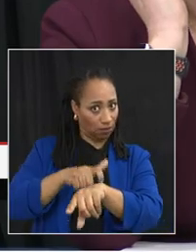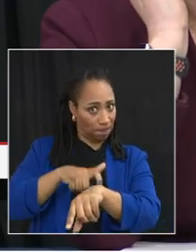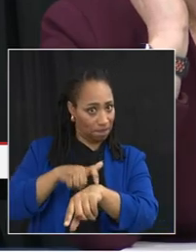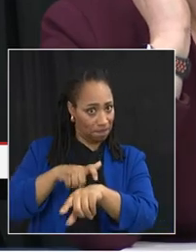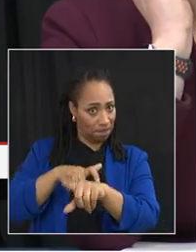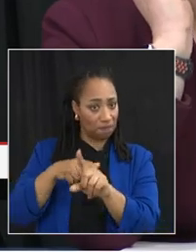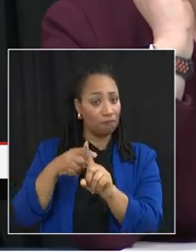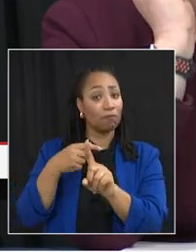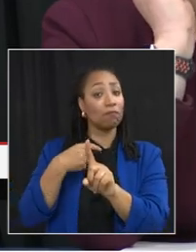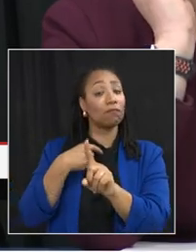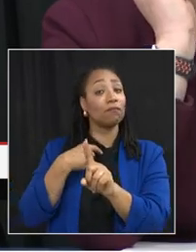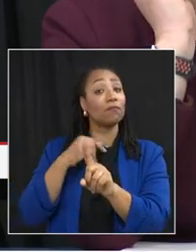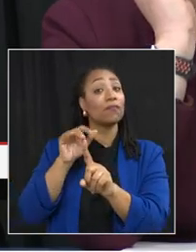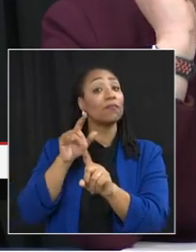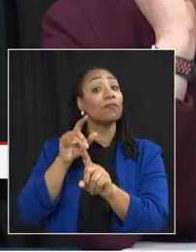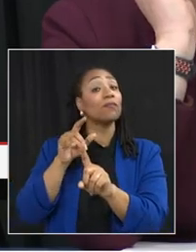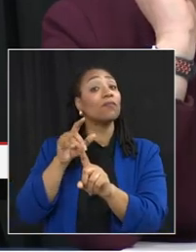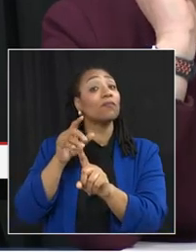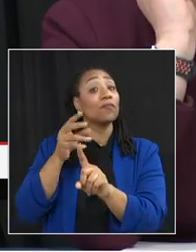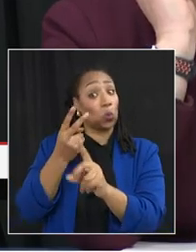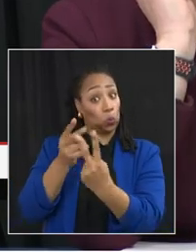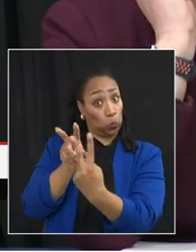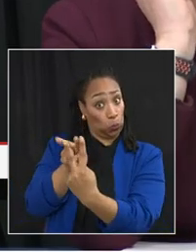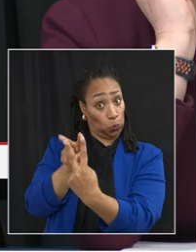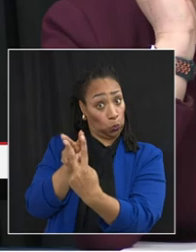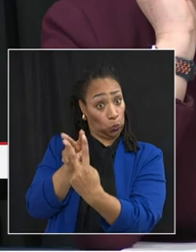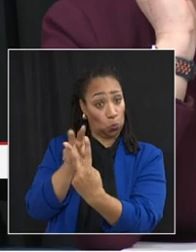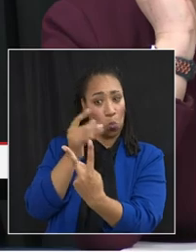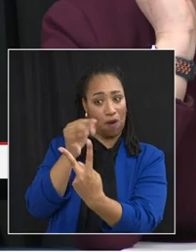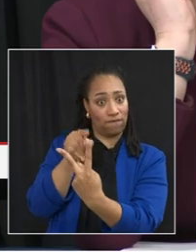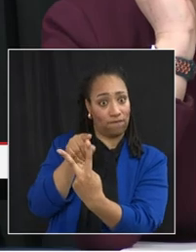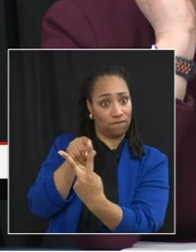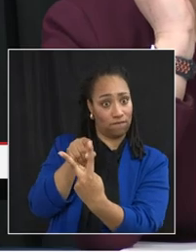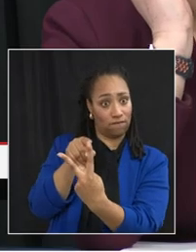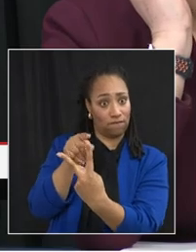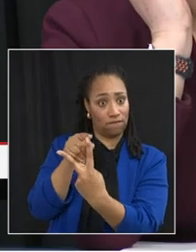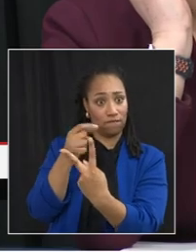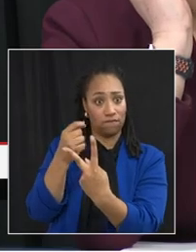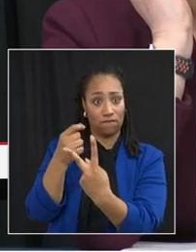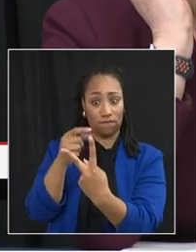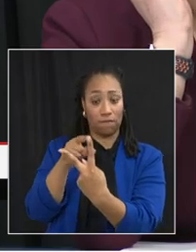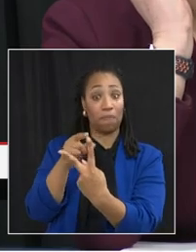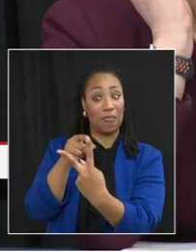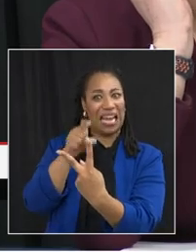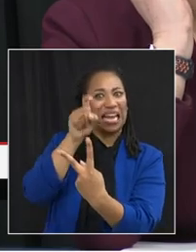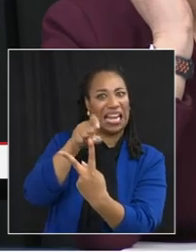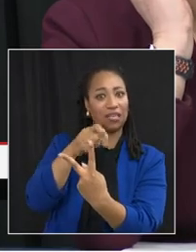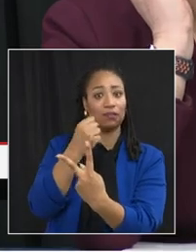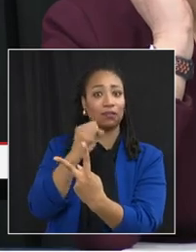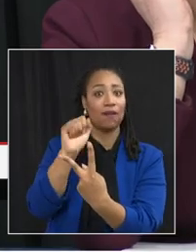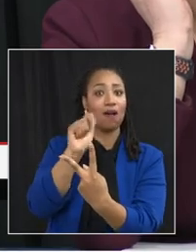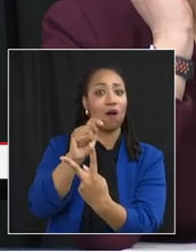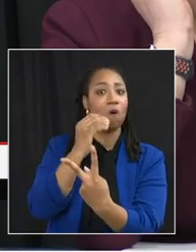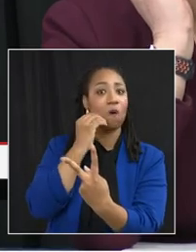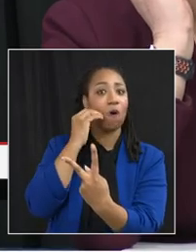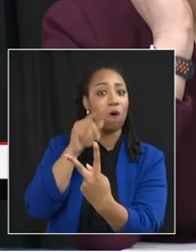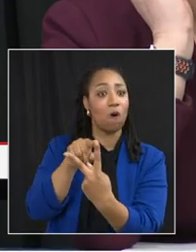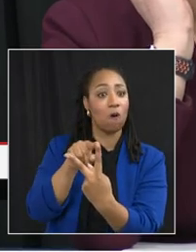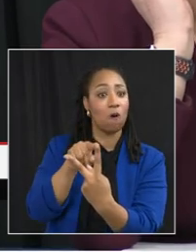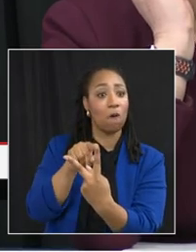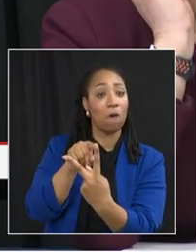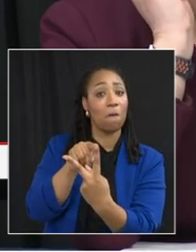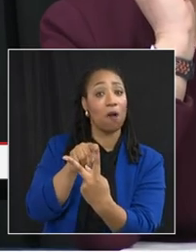one out of the two needed a Safe at Home service or qualified, whereas now under the new program with the mayor putting in